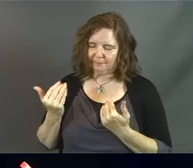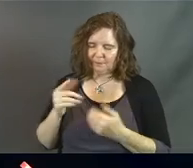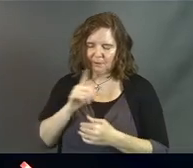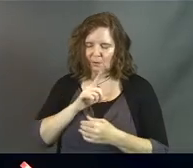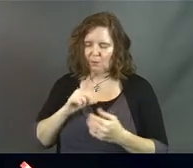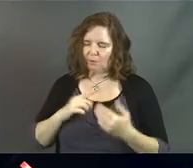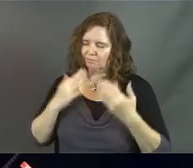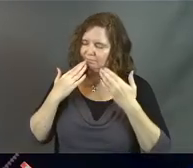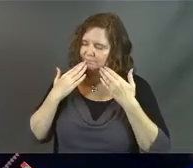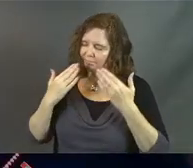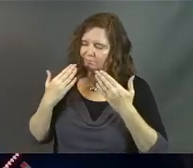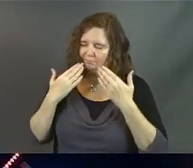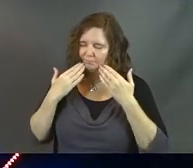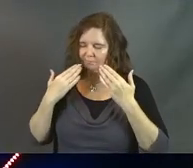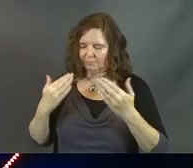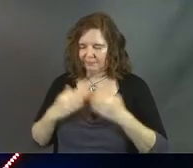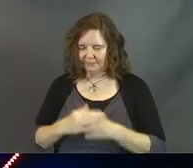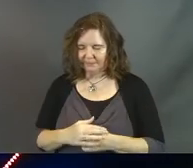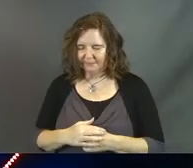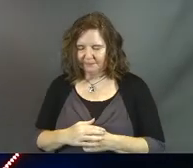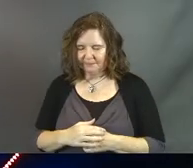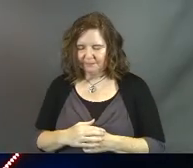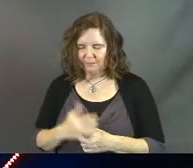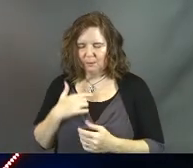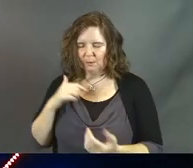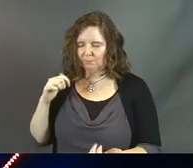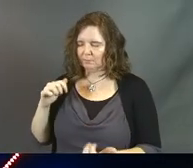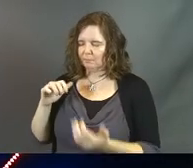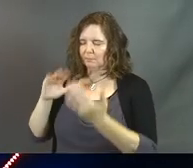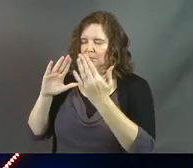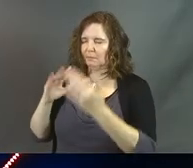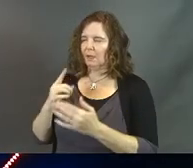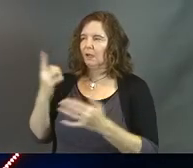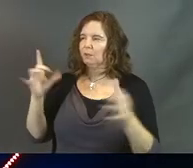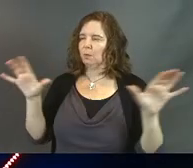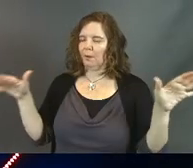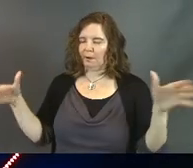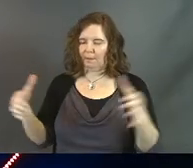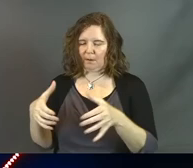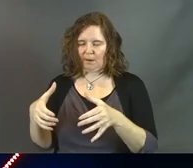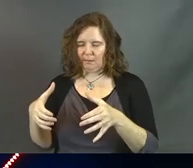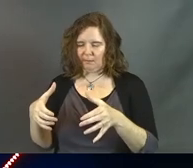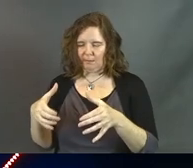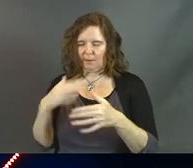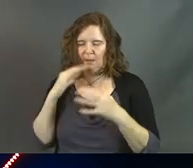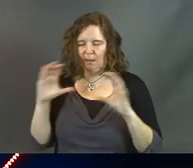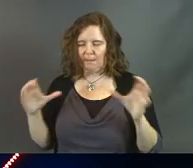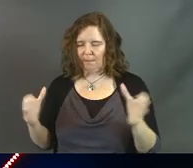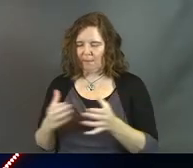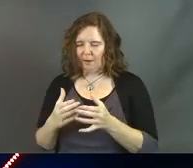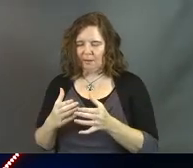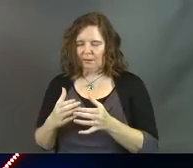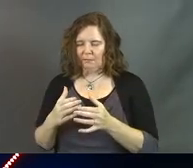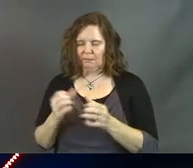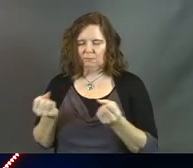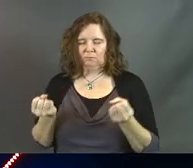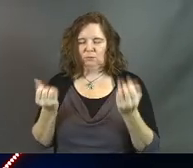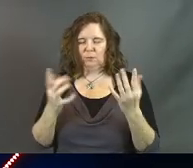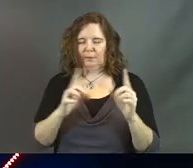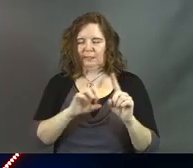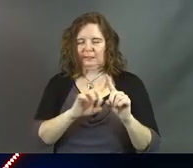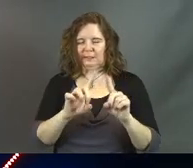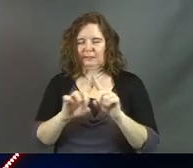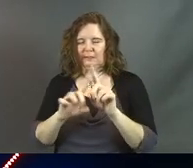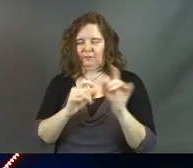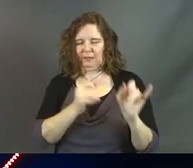Lord, I thank you. We come before you as one body, a body of so many